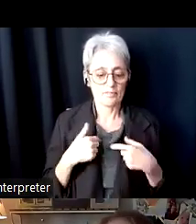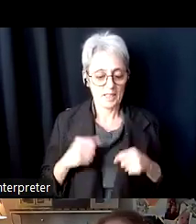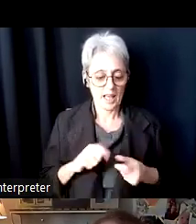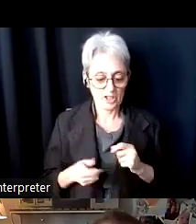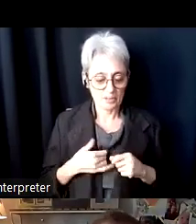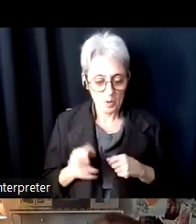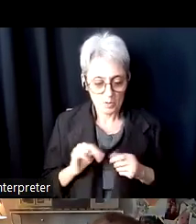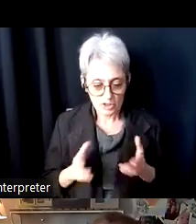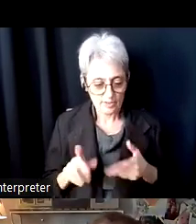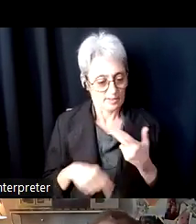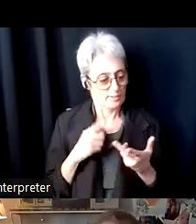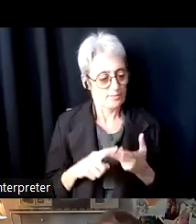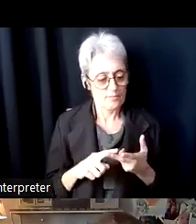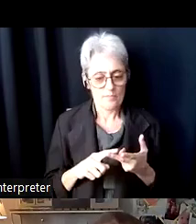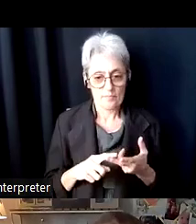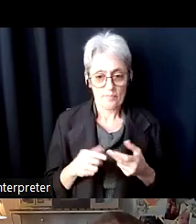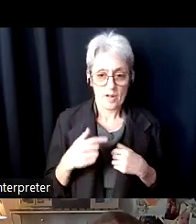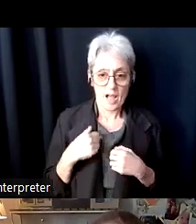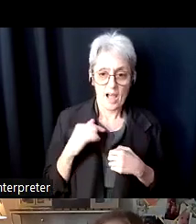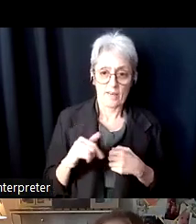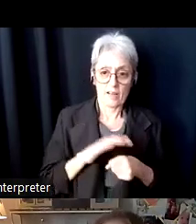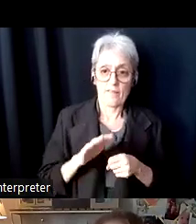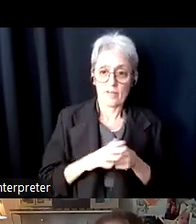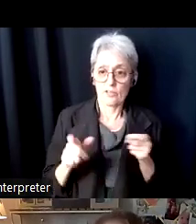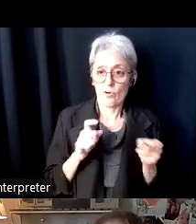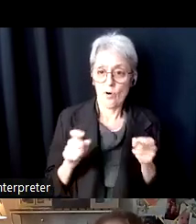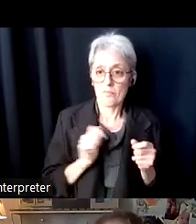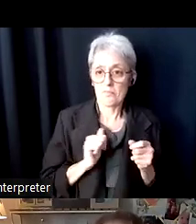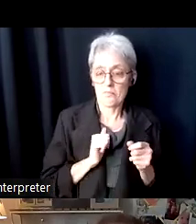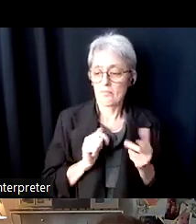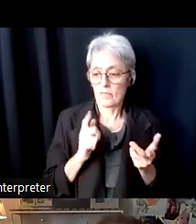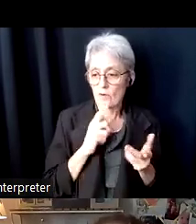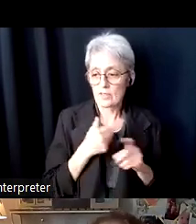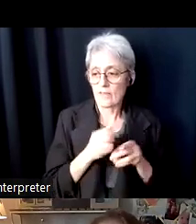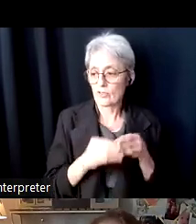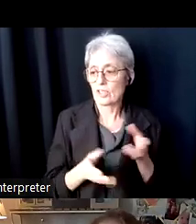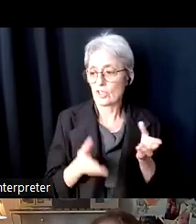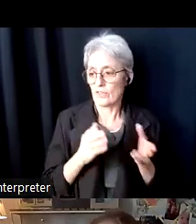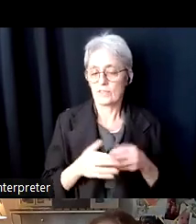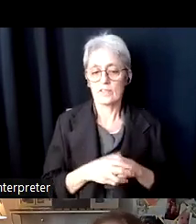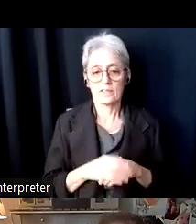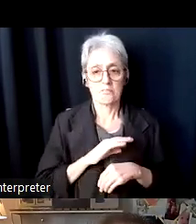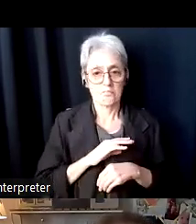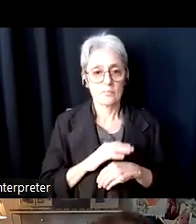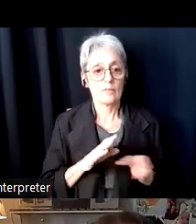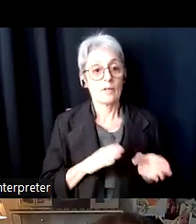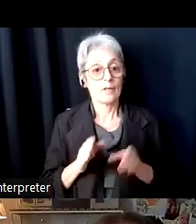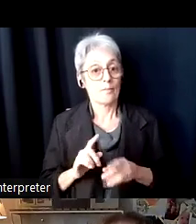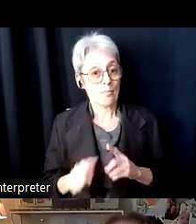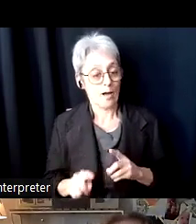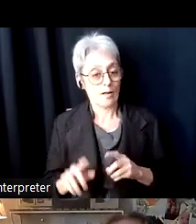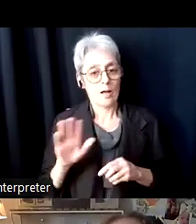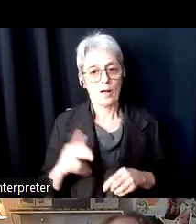and that they have the amount of control they want over those services that are self-directed. However, we also see that about 3/4